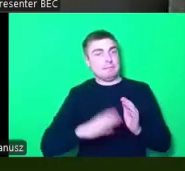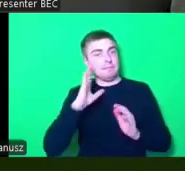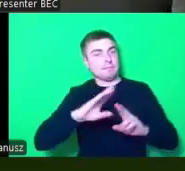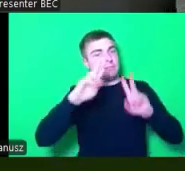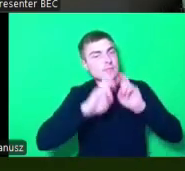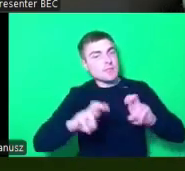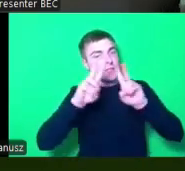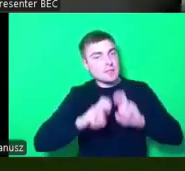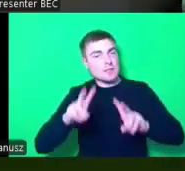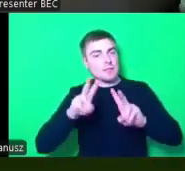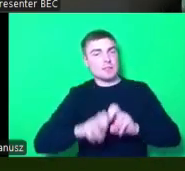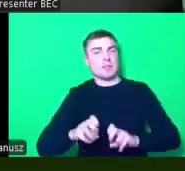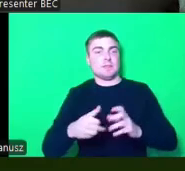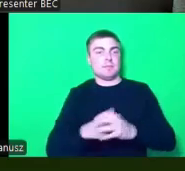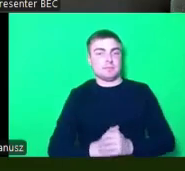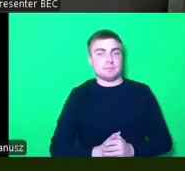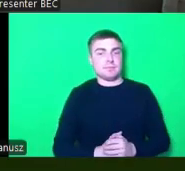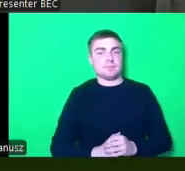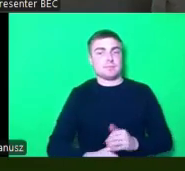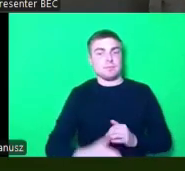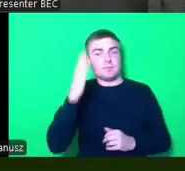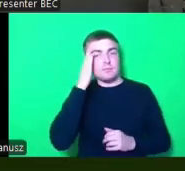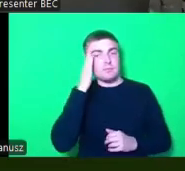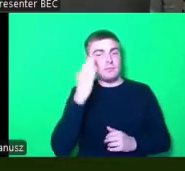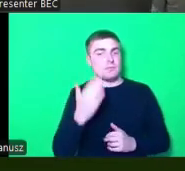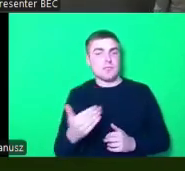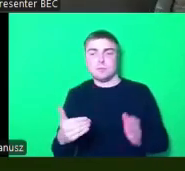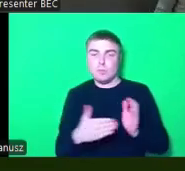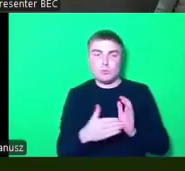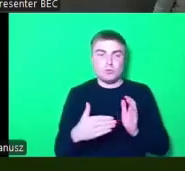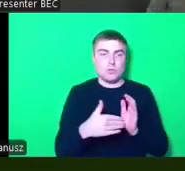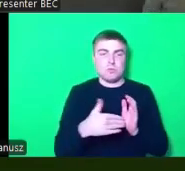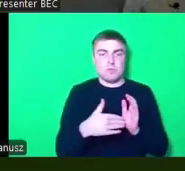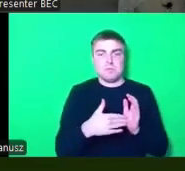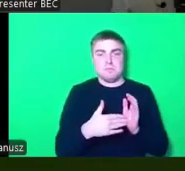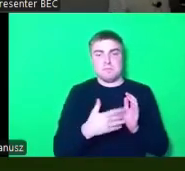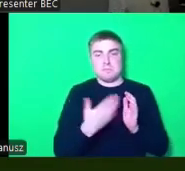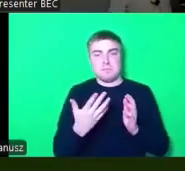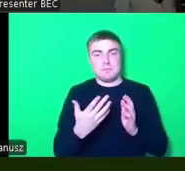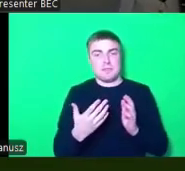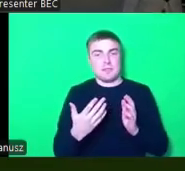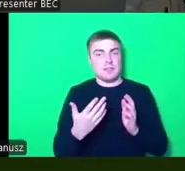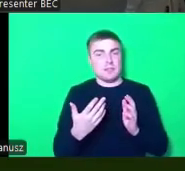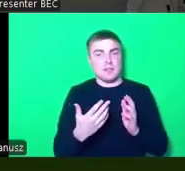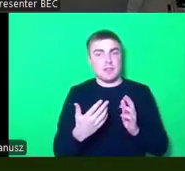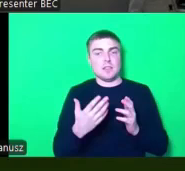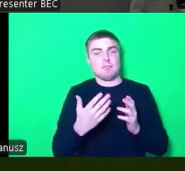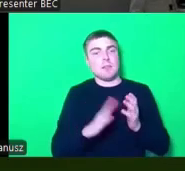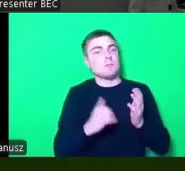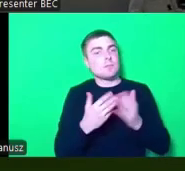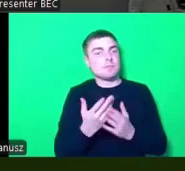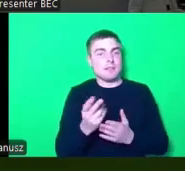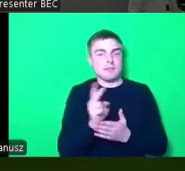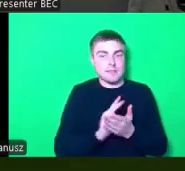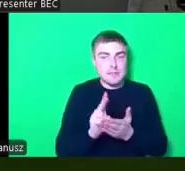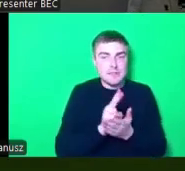native prunus, it will have so many associated species on their leaves, and then an exotic tree, it has much less. It's very scarce,